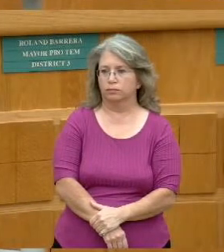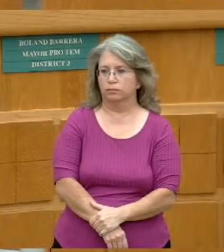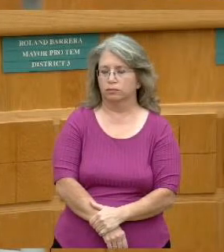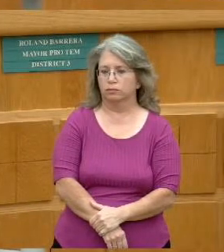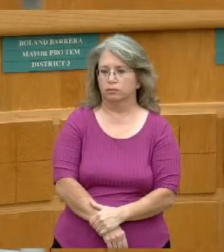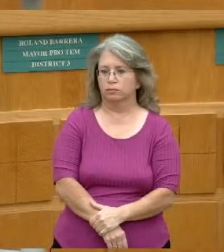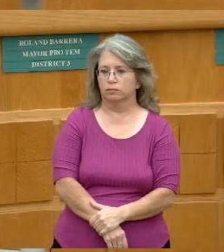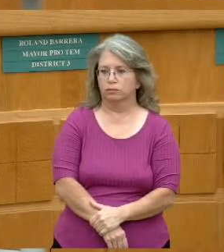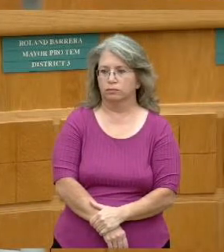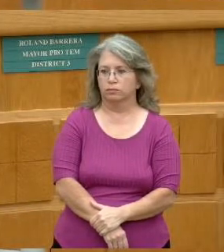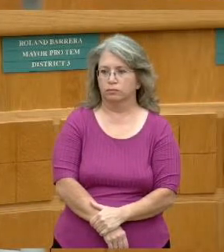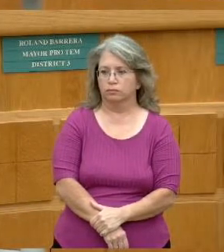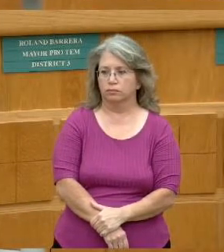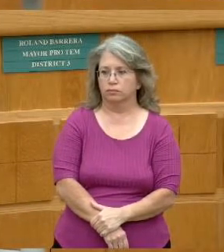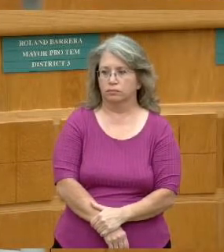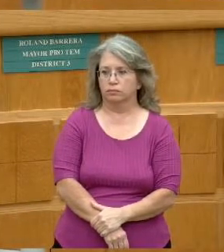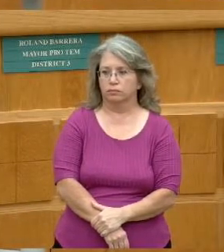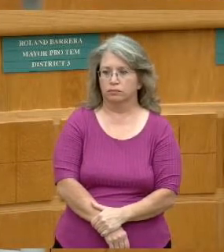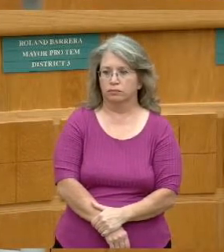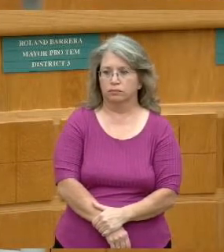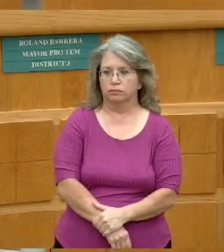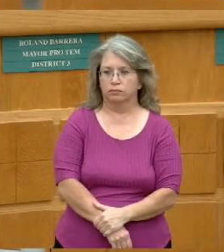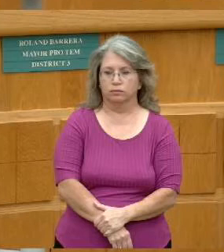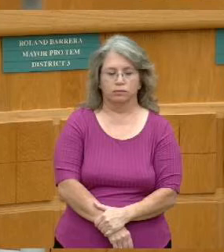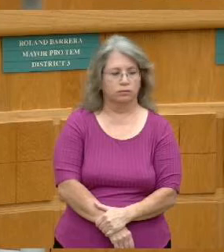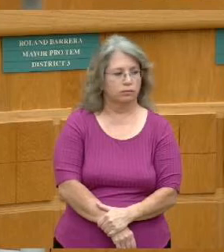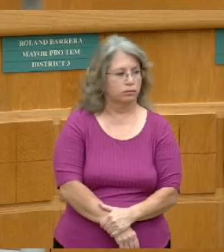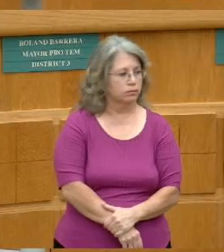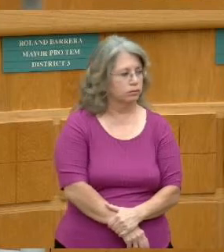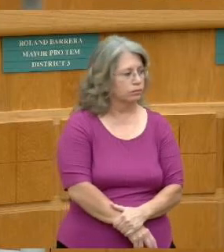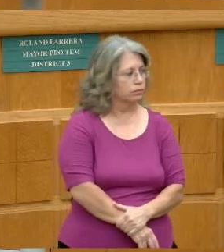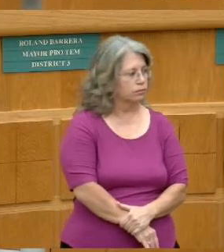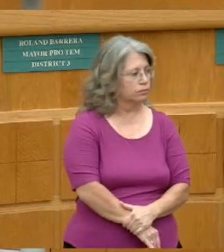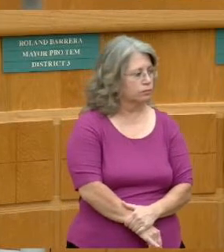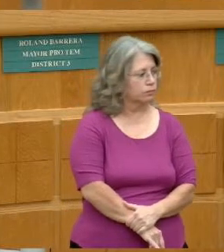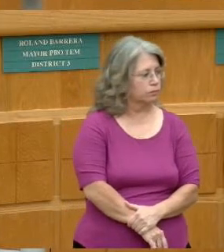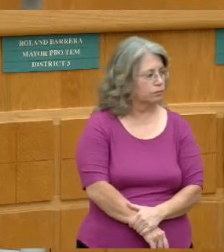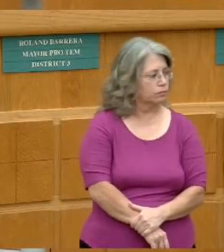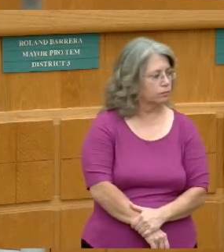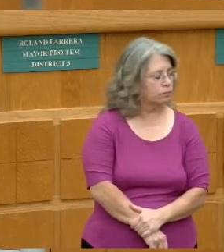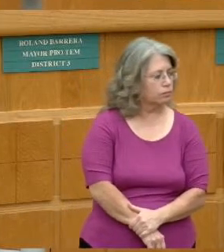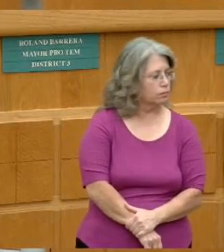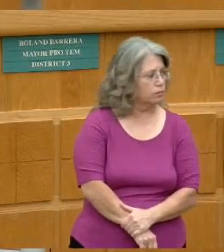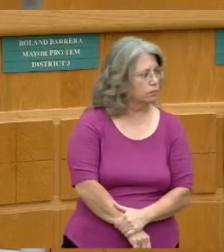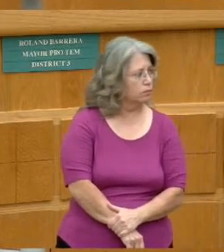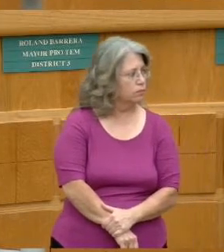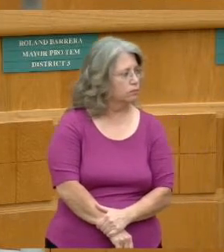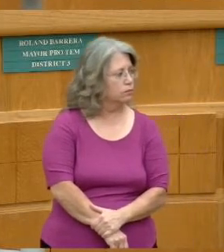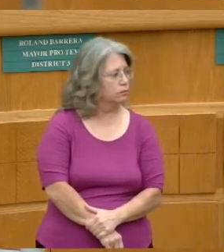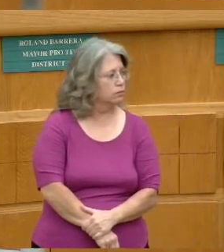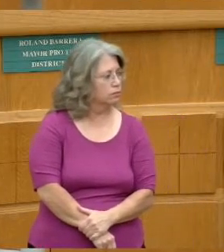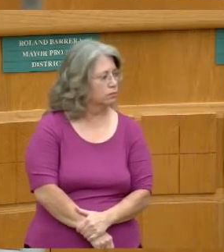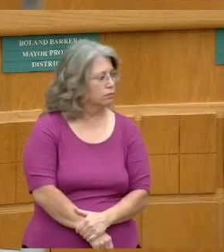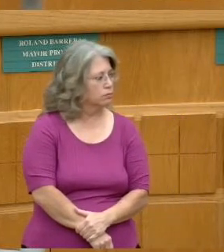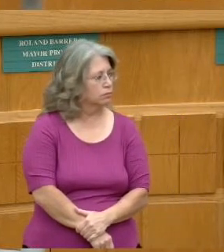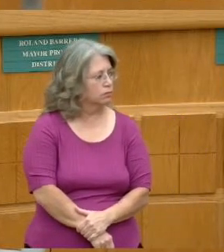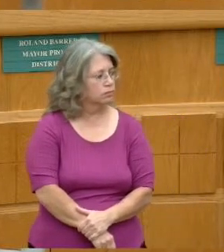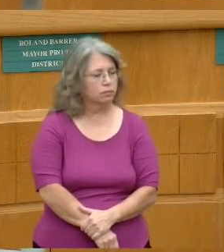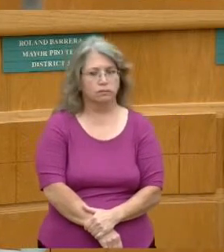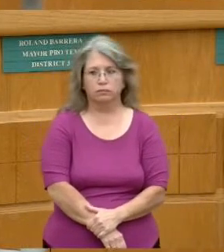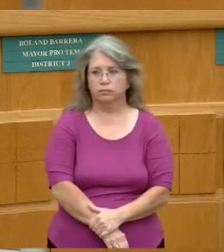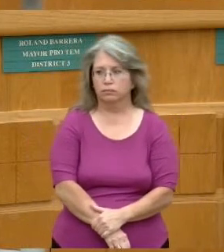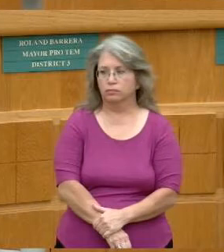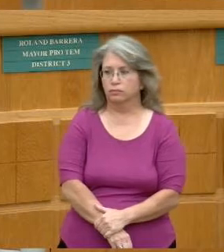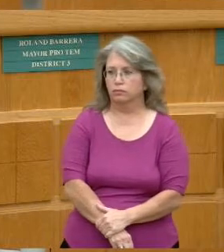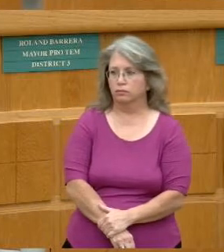identificar infecciones y permitir el aislamiento de personas infecciosas. Se requiere también de nuevos tratamientos para reducir los efectos del coronavirus. El